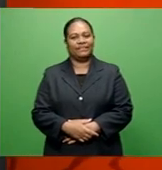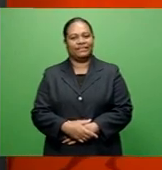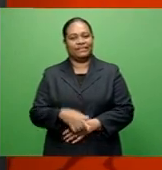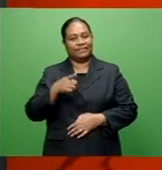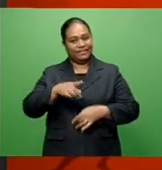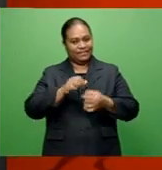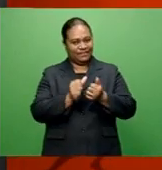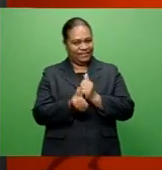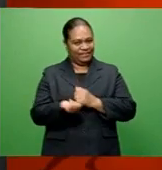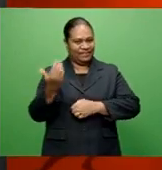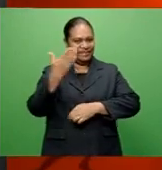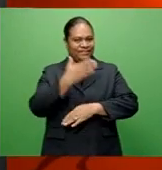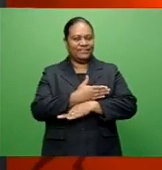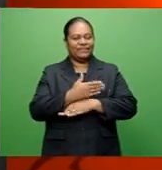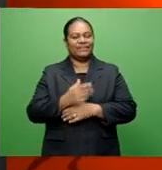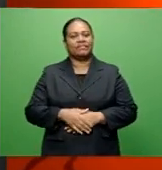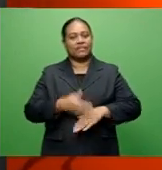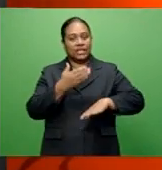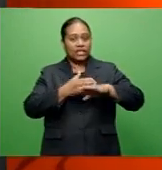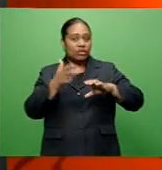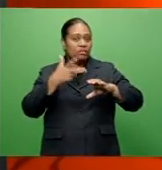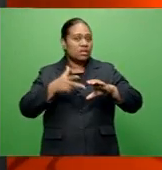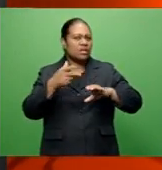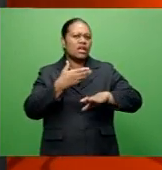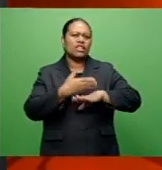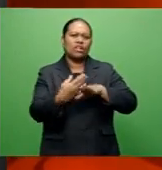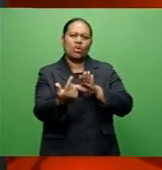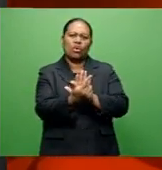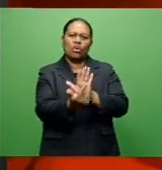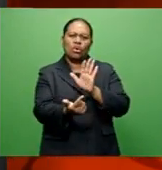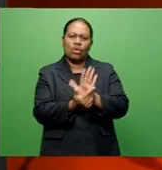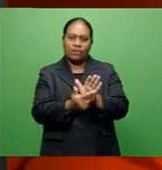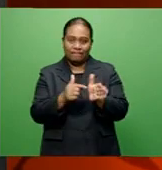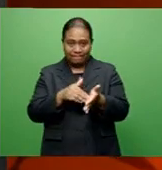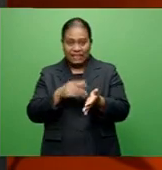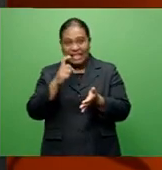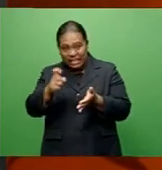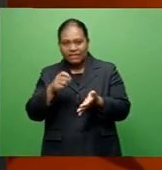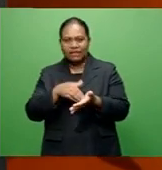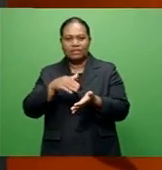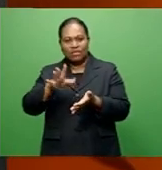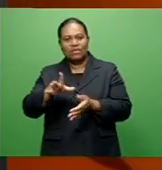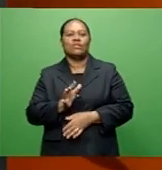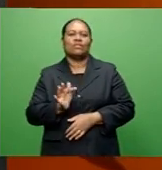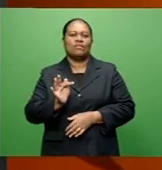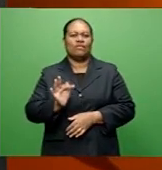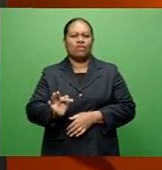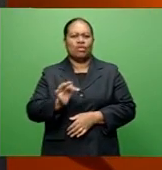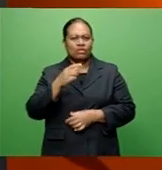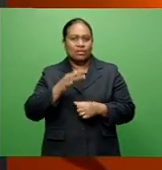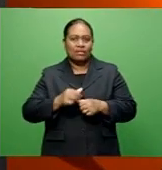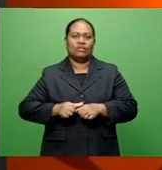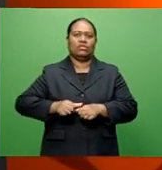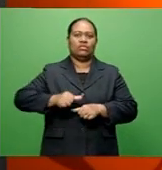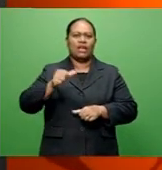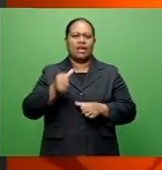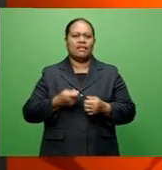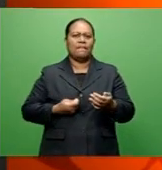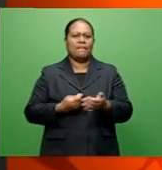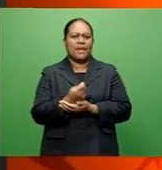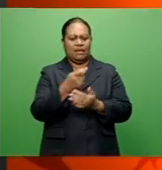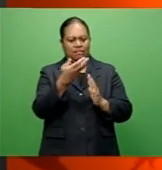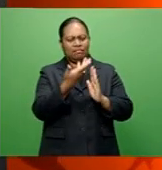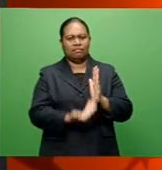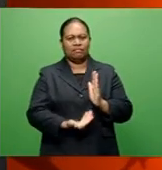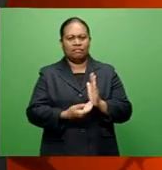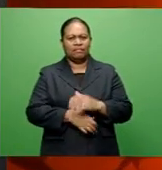That's it from sports tonight. In new media, a new law, if approved, will force internet giants to pay for content. This